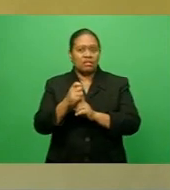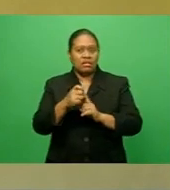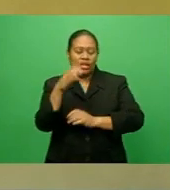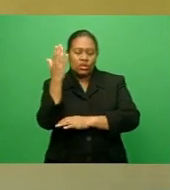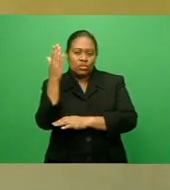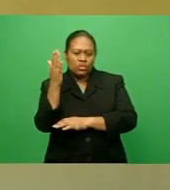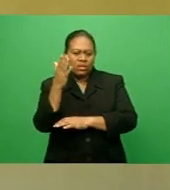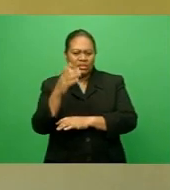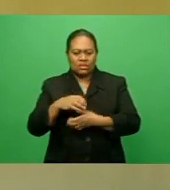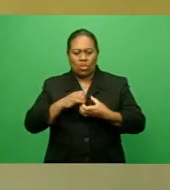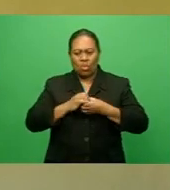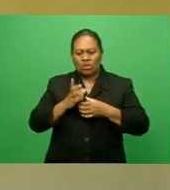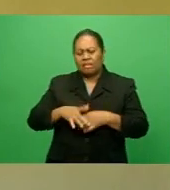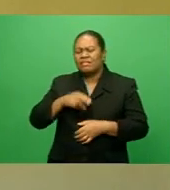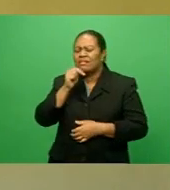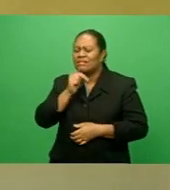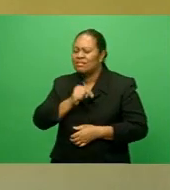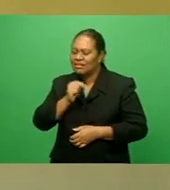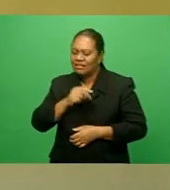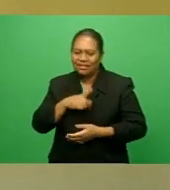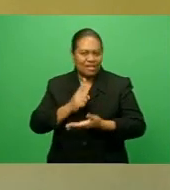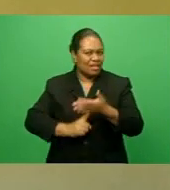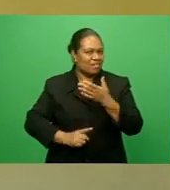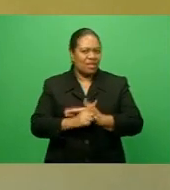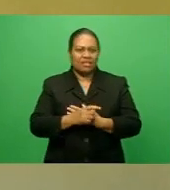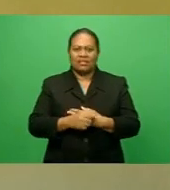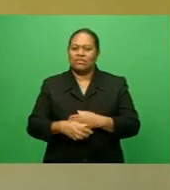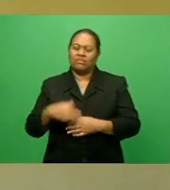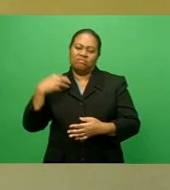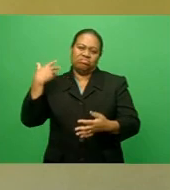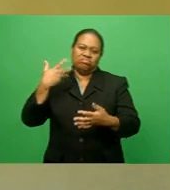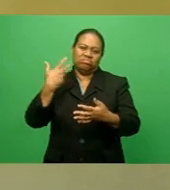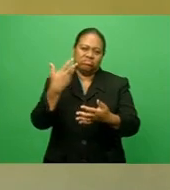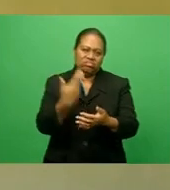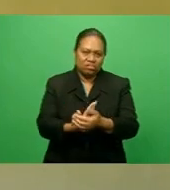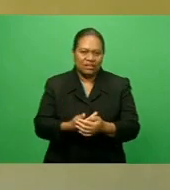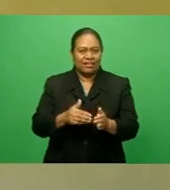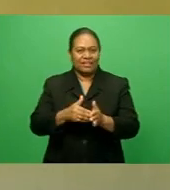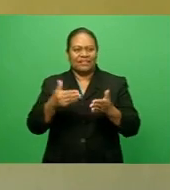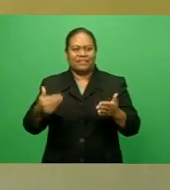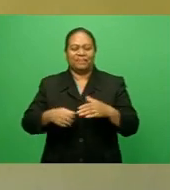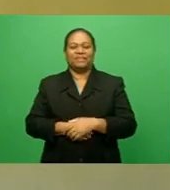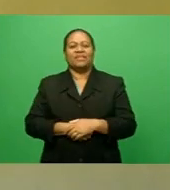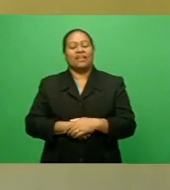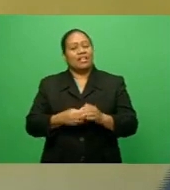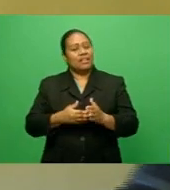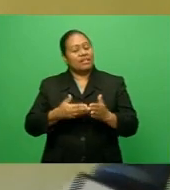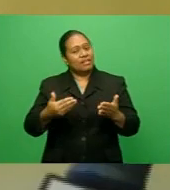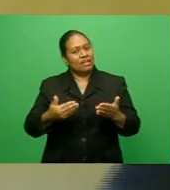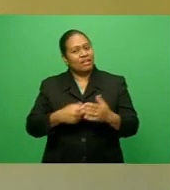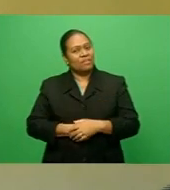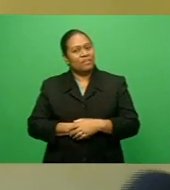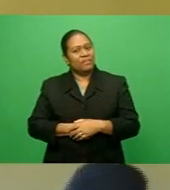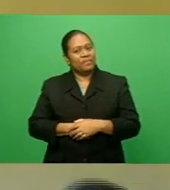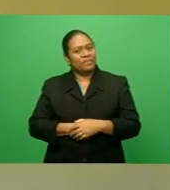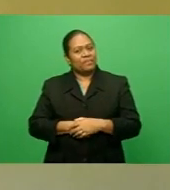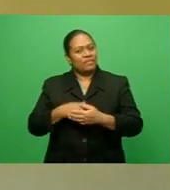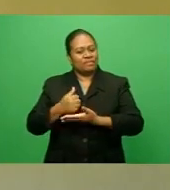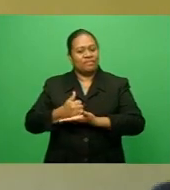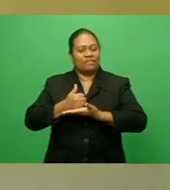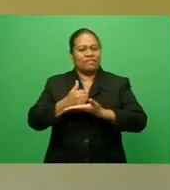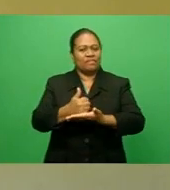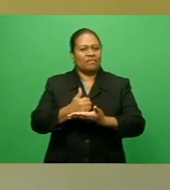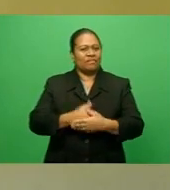the needs. You know, they've been looking at pine for so long. What will become of them? Now that we've come on board together with the